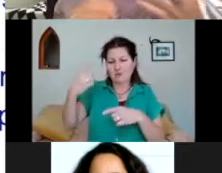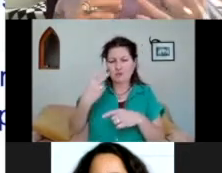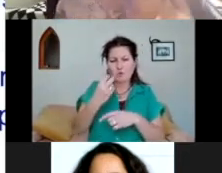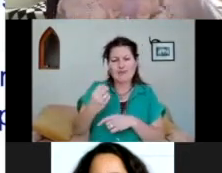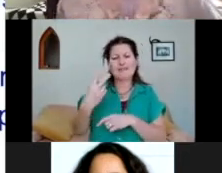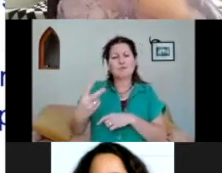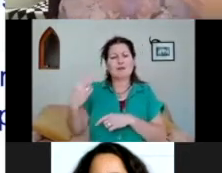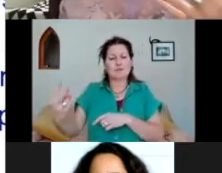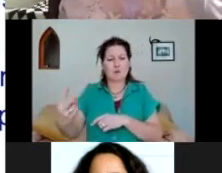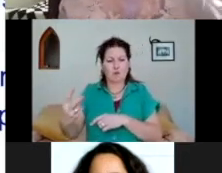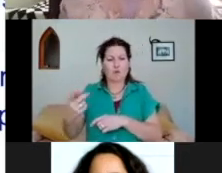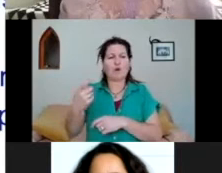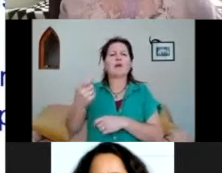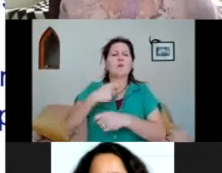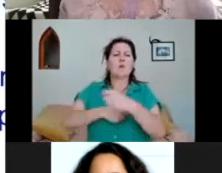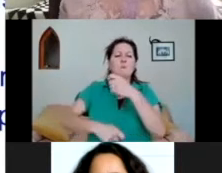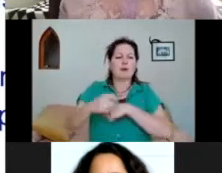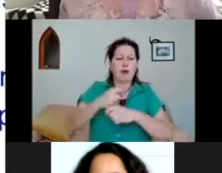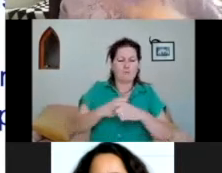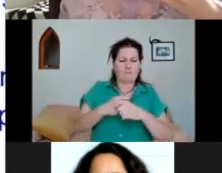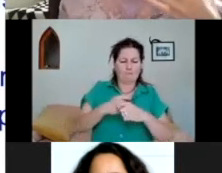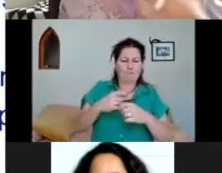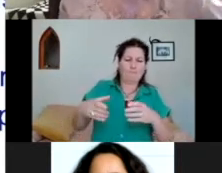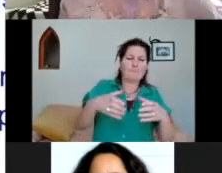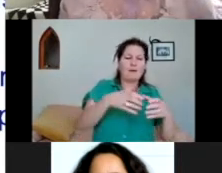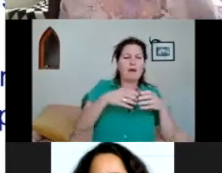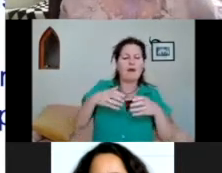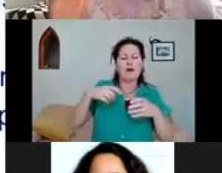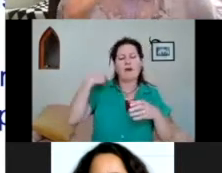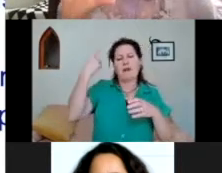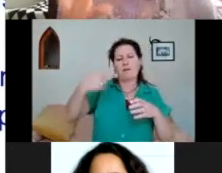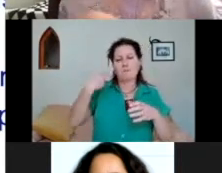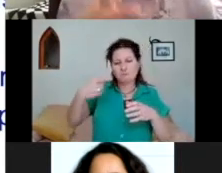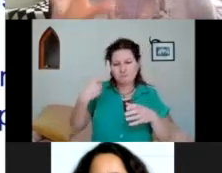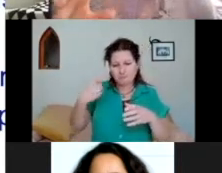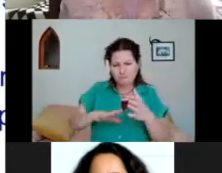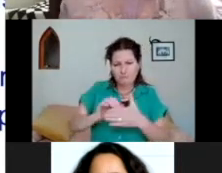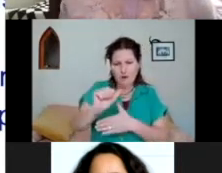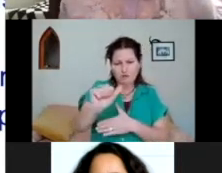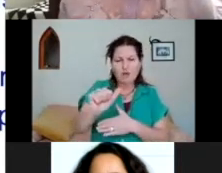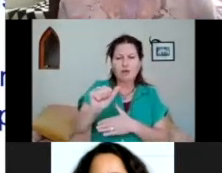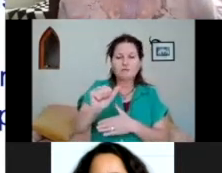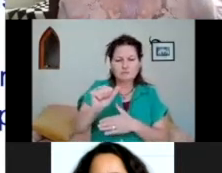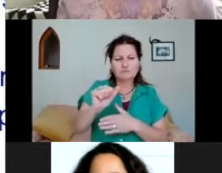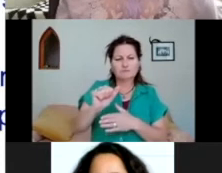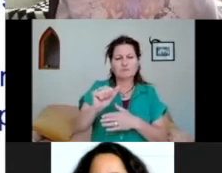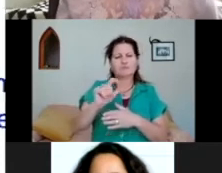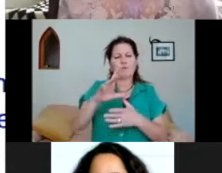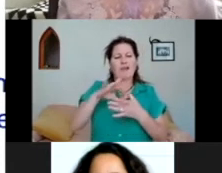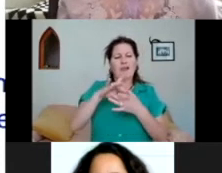So Liberty is now part of the London Borough of Culture program and really taps into the locality.